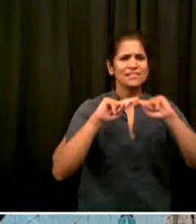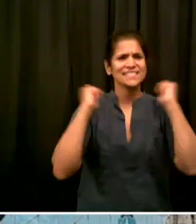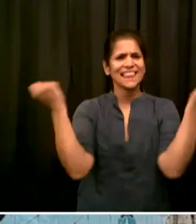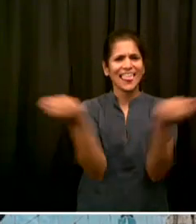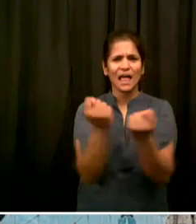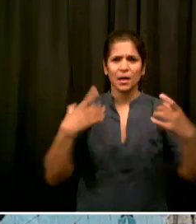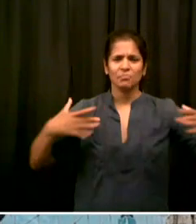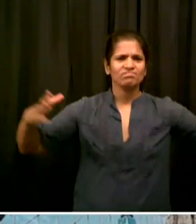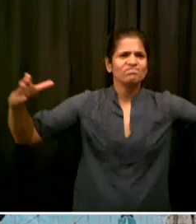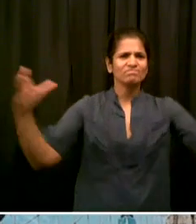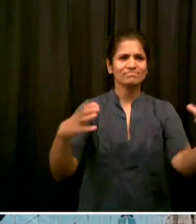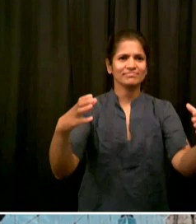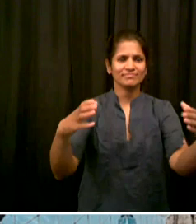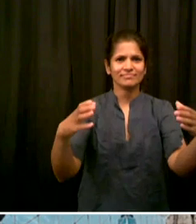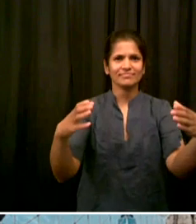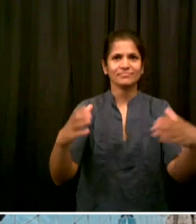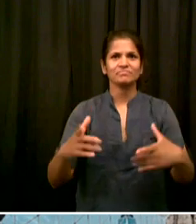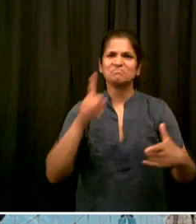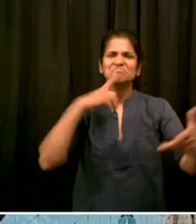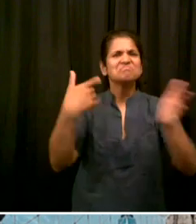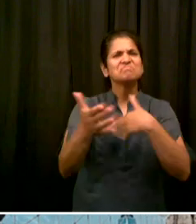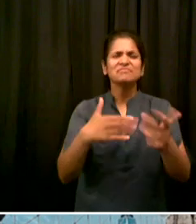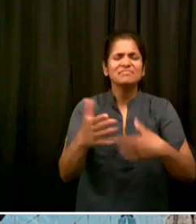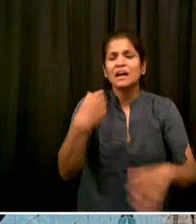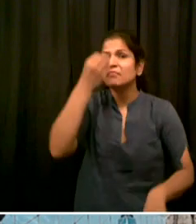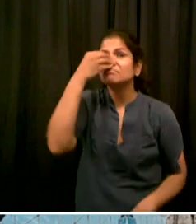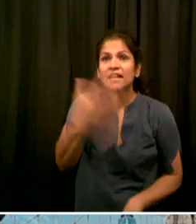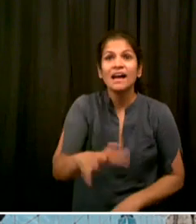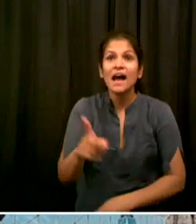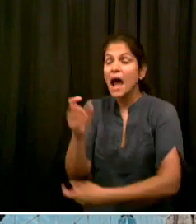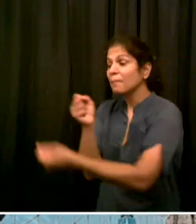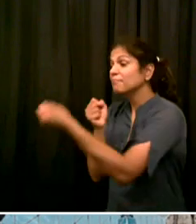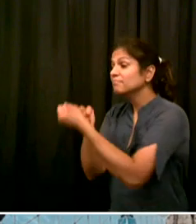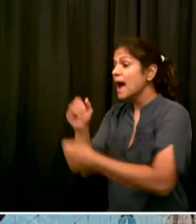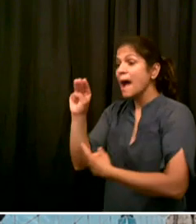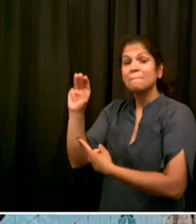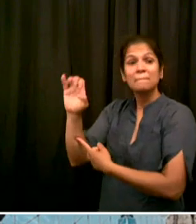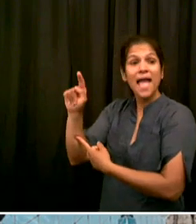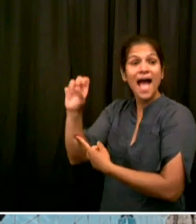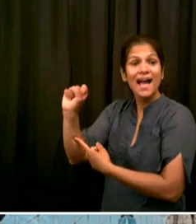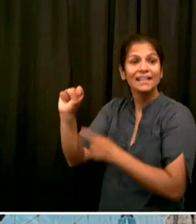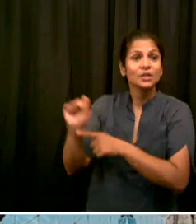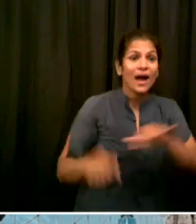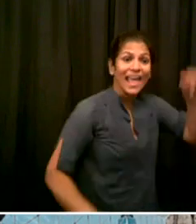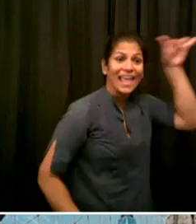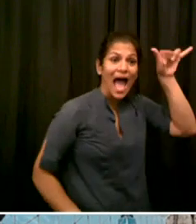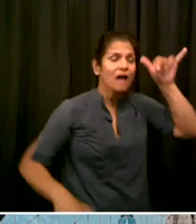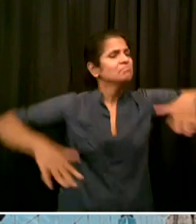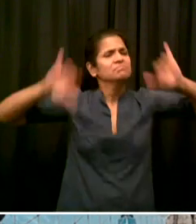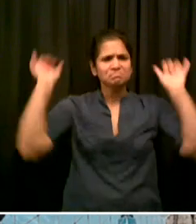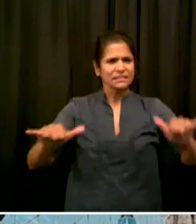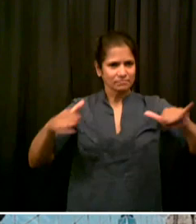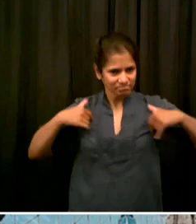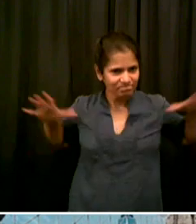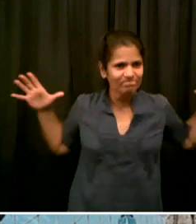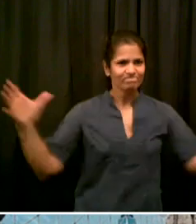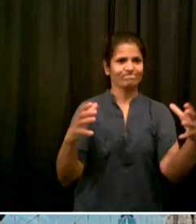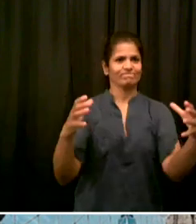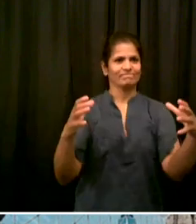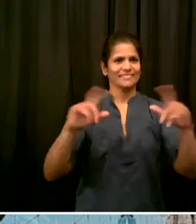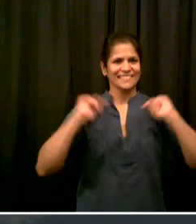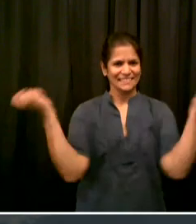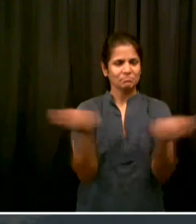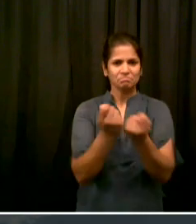team, get out there and get tested. Get Tested Tuesday. All right, let's go over our indicators. Number one, daily number of